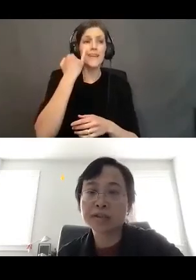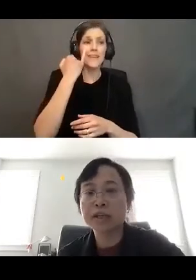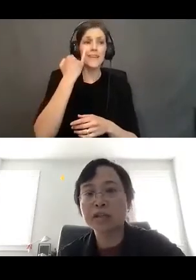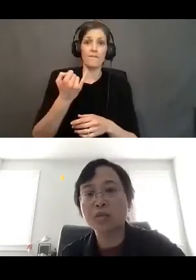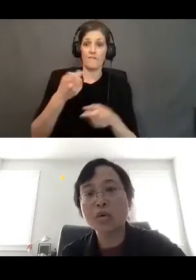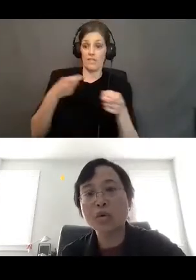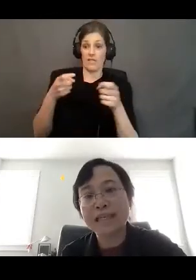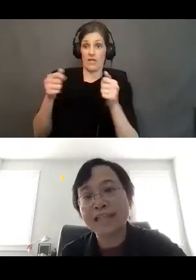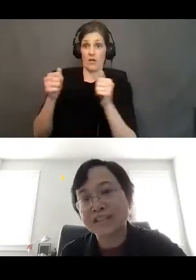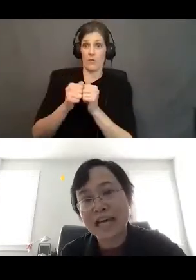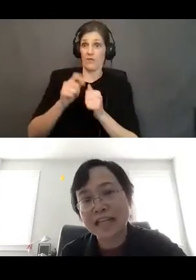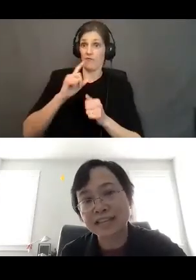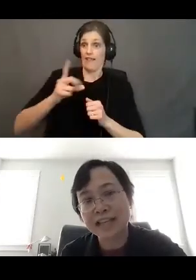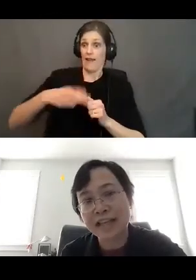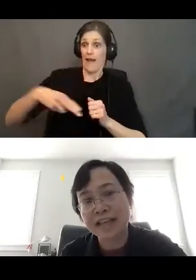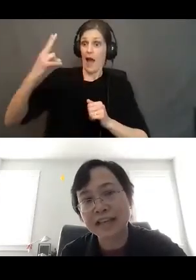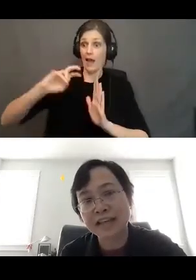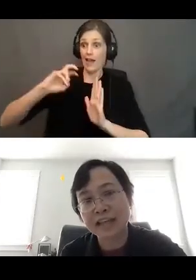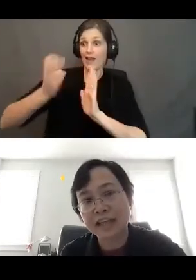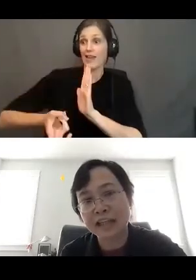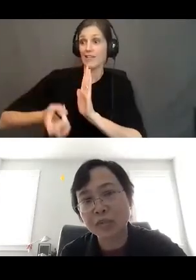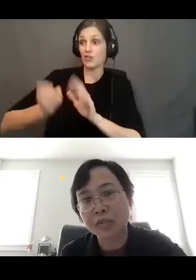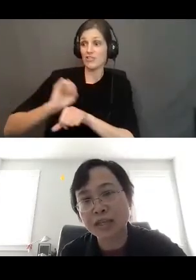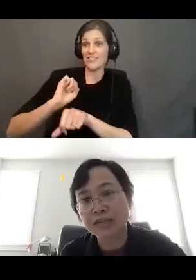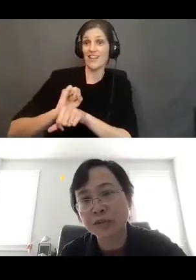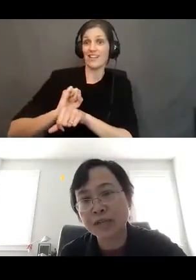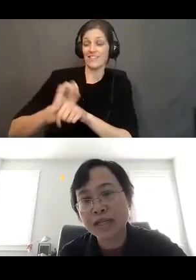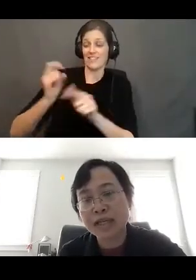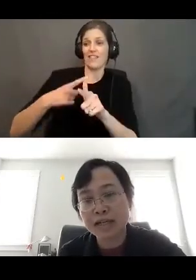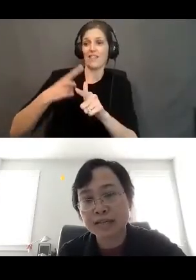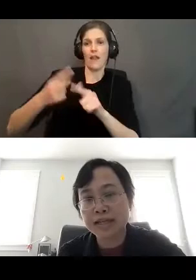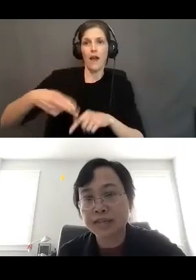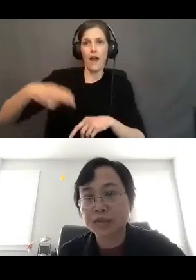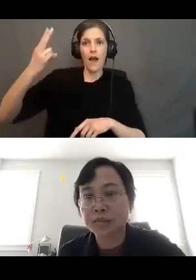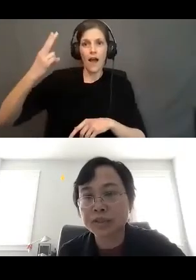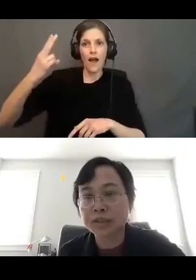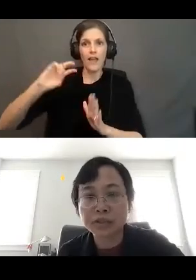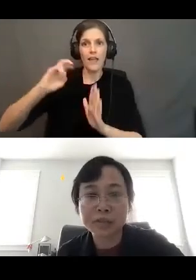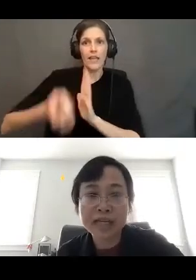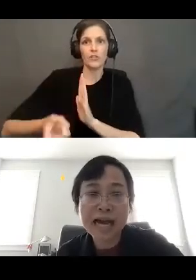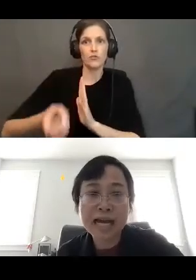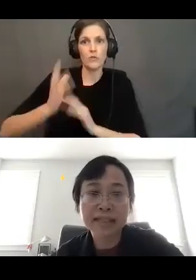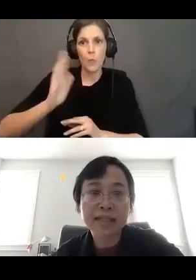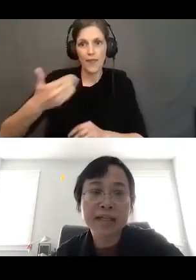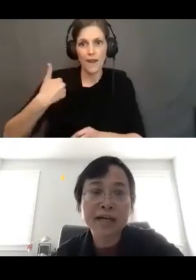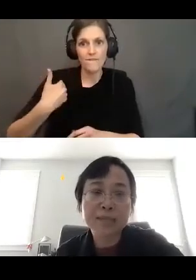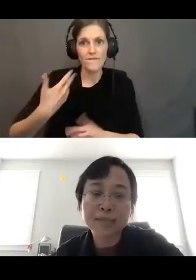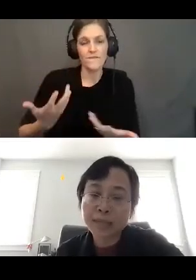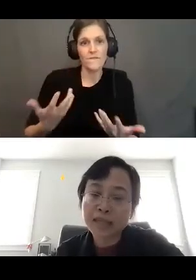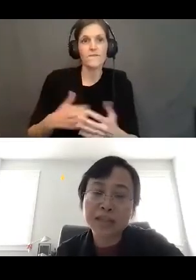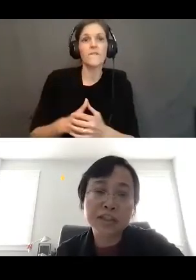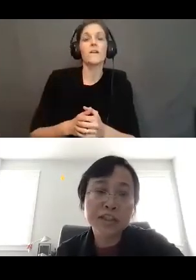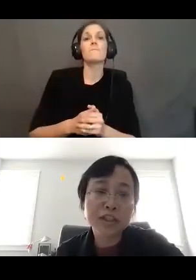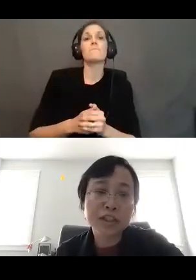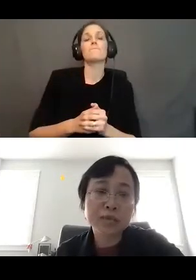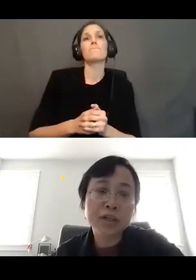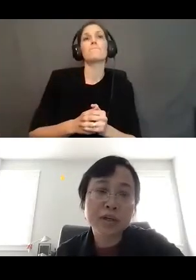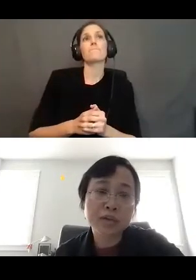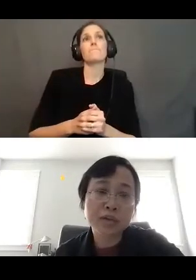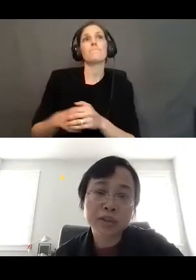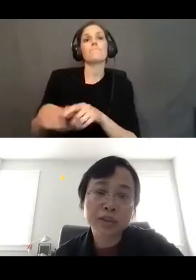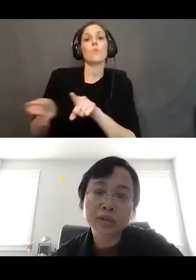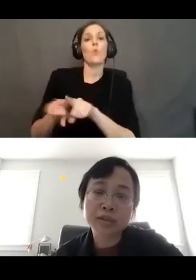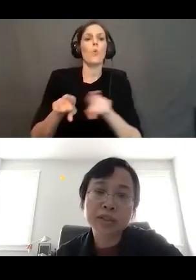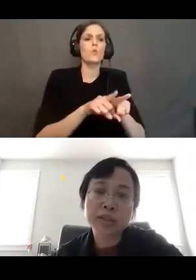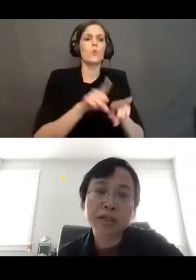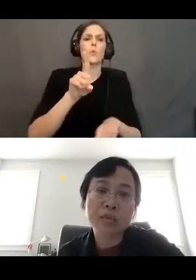dealing with more engaging tasks, and then their engagement level tends to be high. In addition, we also